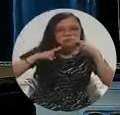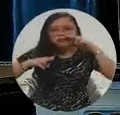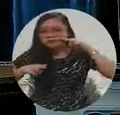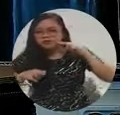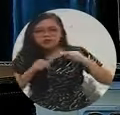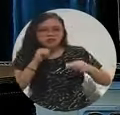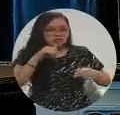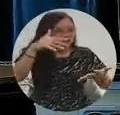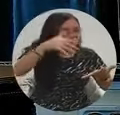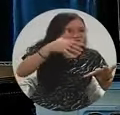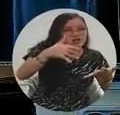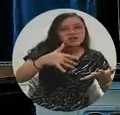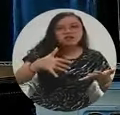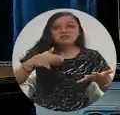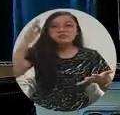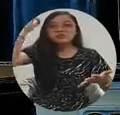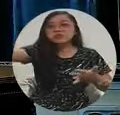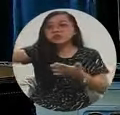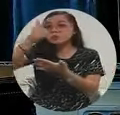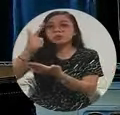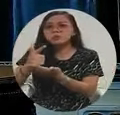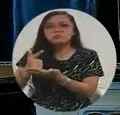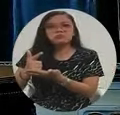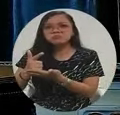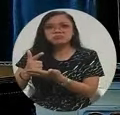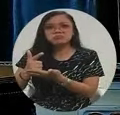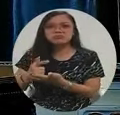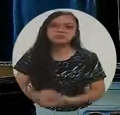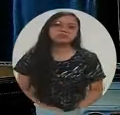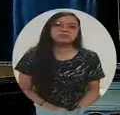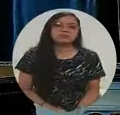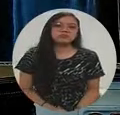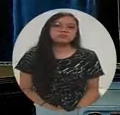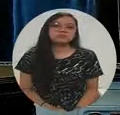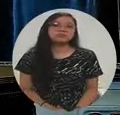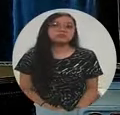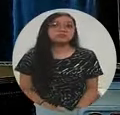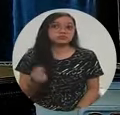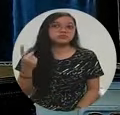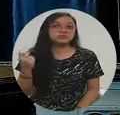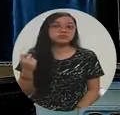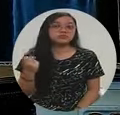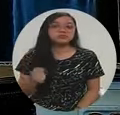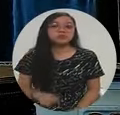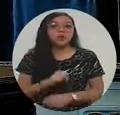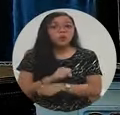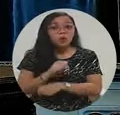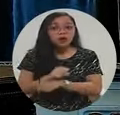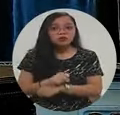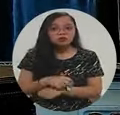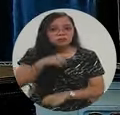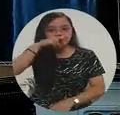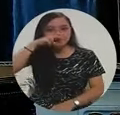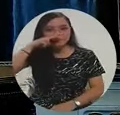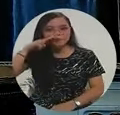David Livingstone is a successful missionary. Bob Hughes is a successful missionary. But my friend, there is no one like the Apostle